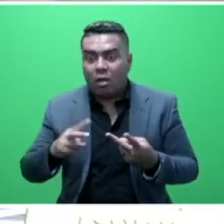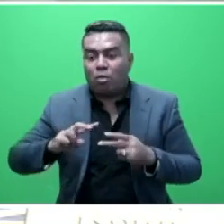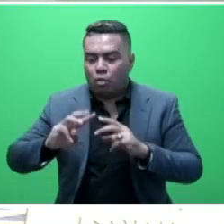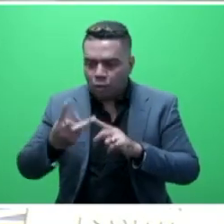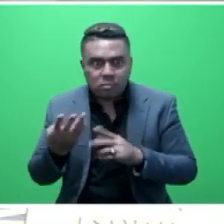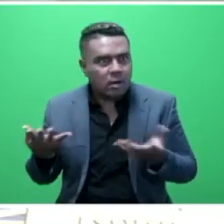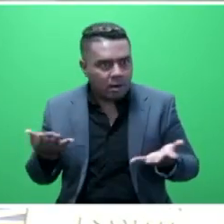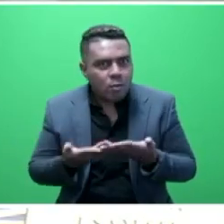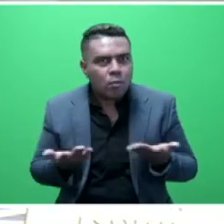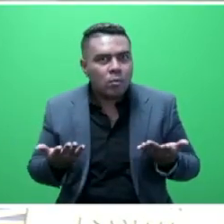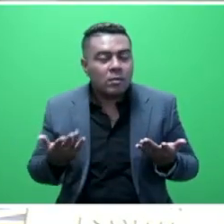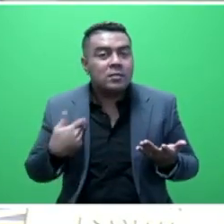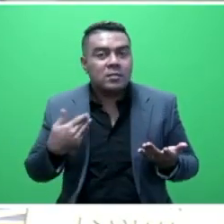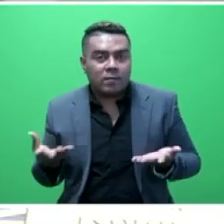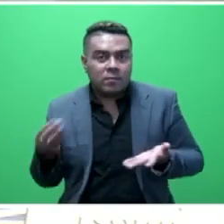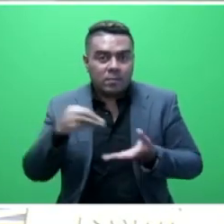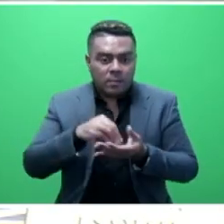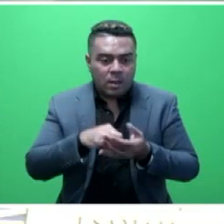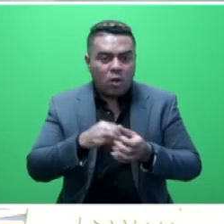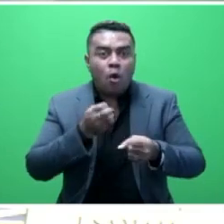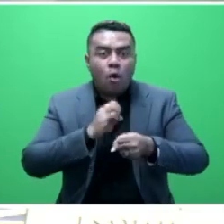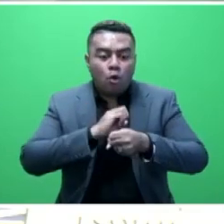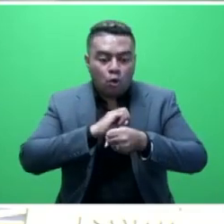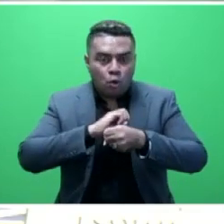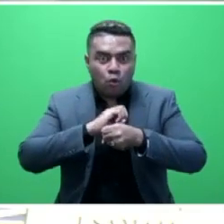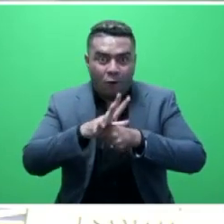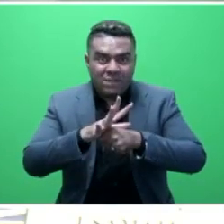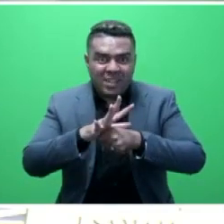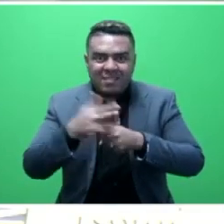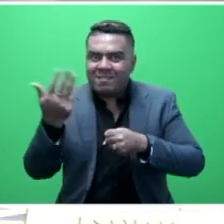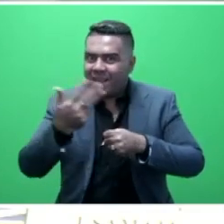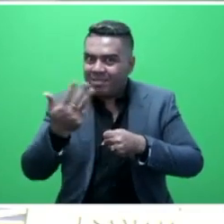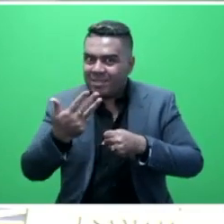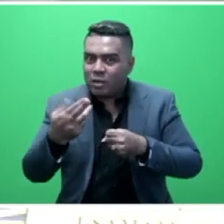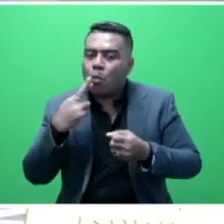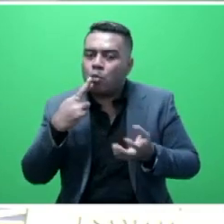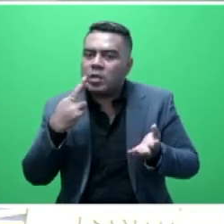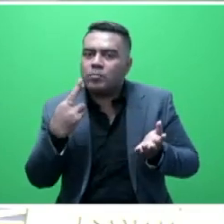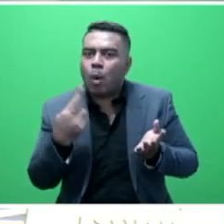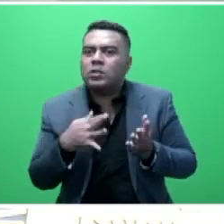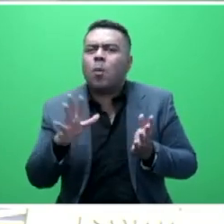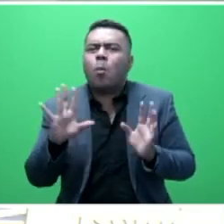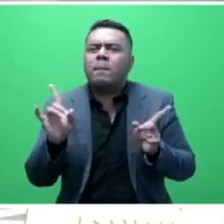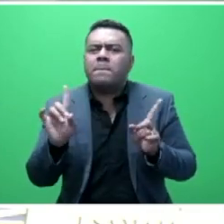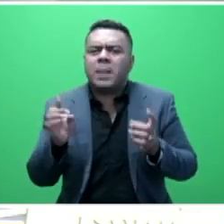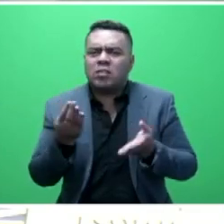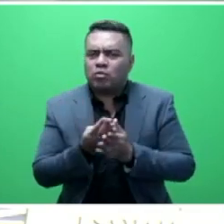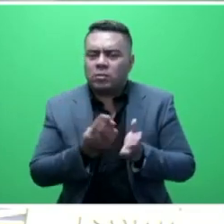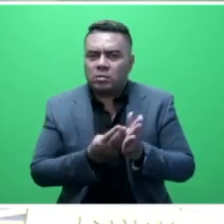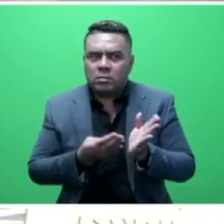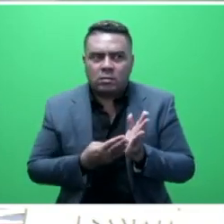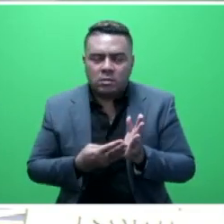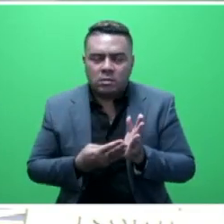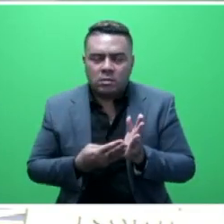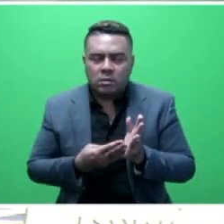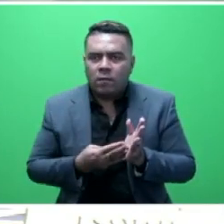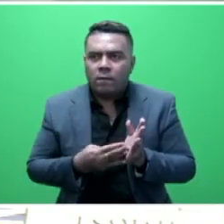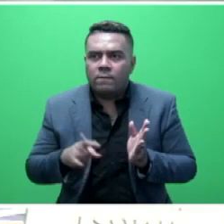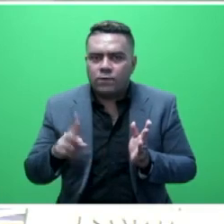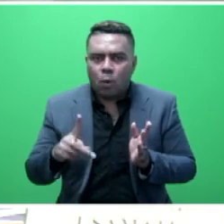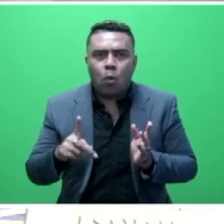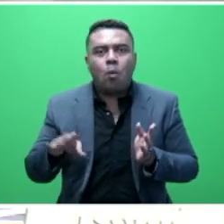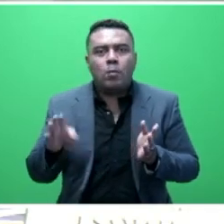The COVID-19 response budget, Mr. Speaker, sir, paved the way for Phase 2 of our COVID-safe economic recovery